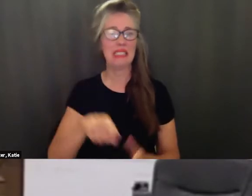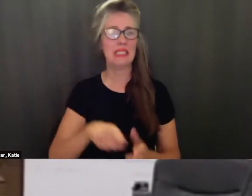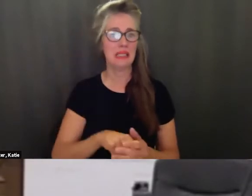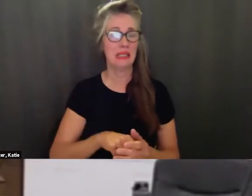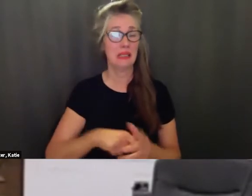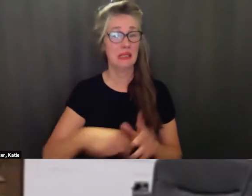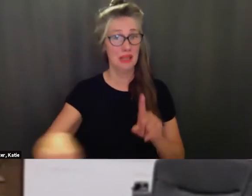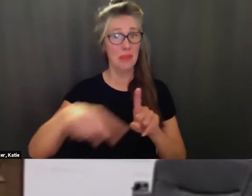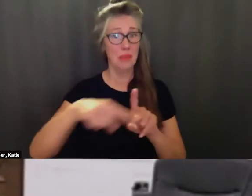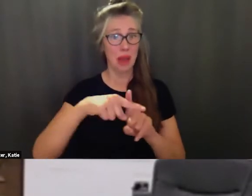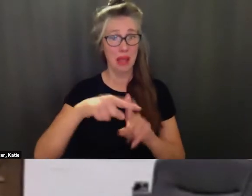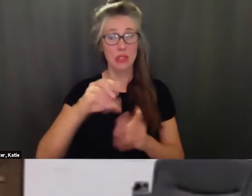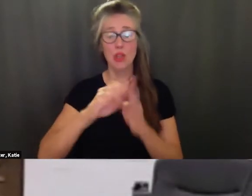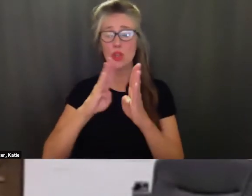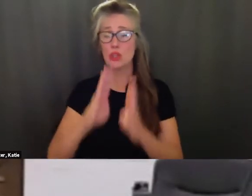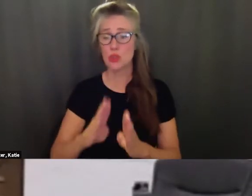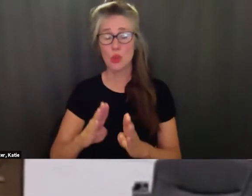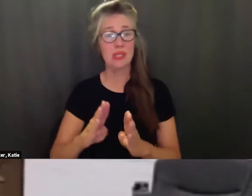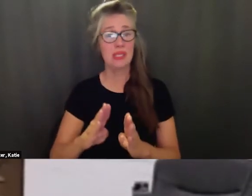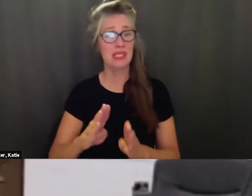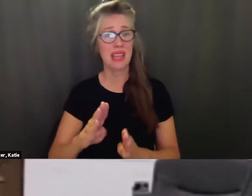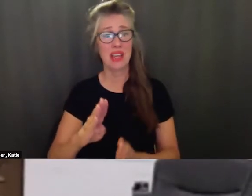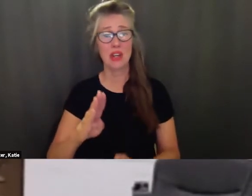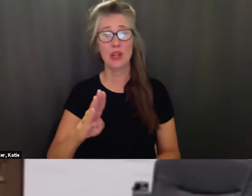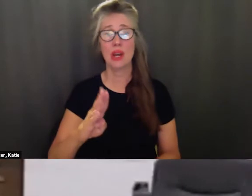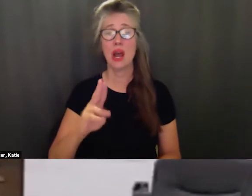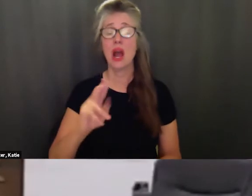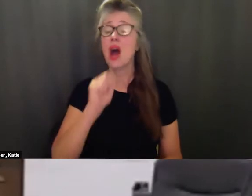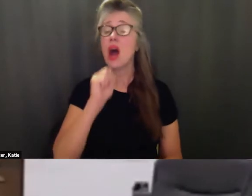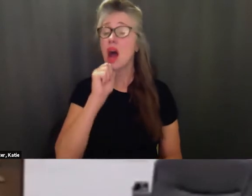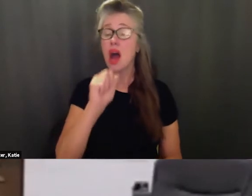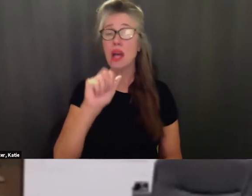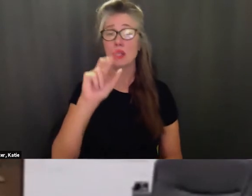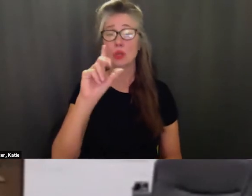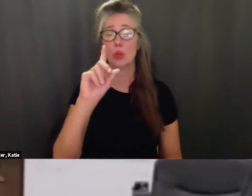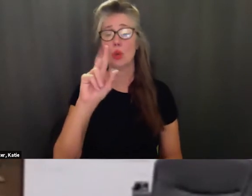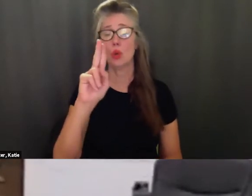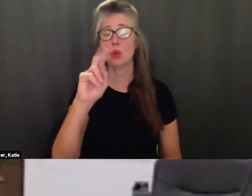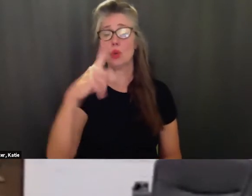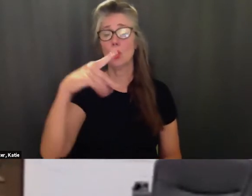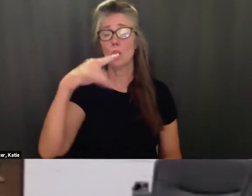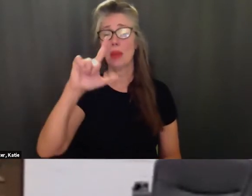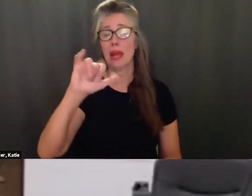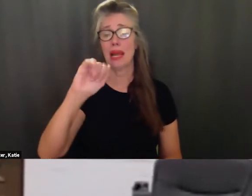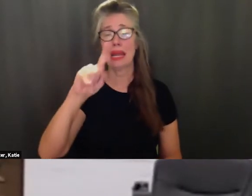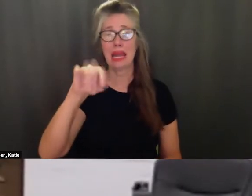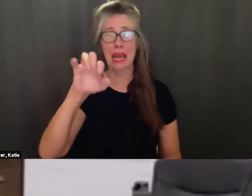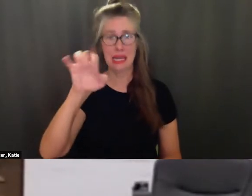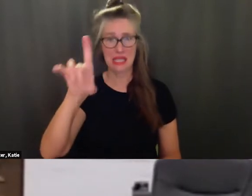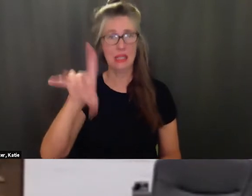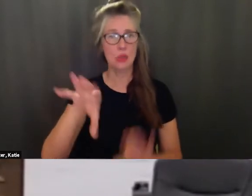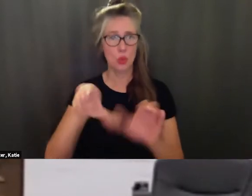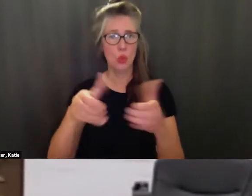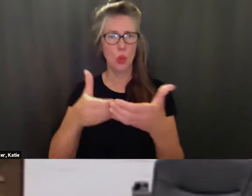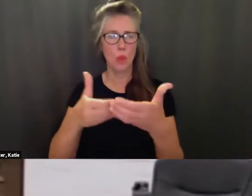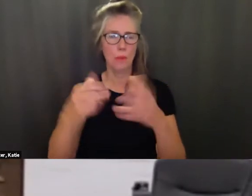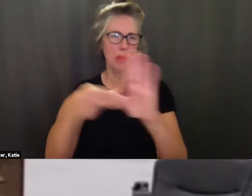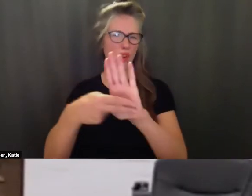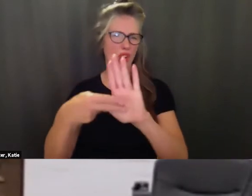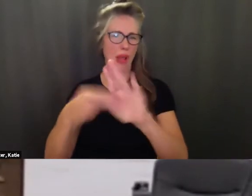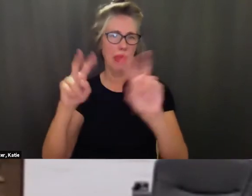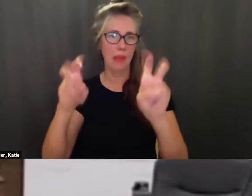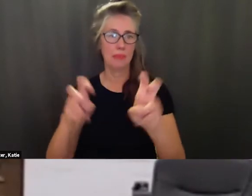population. The second point that I would make would be really working